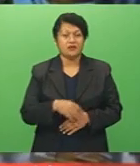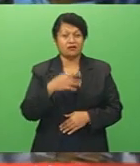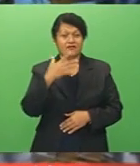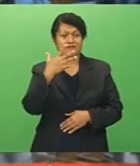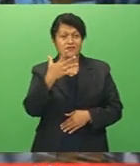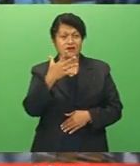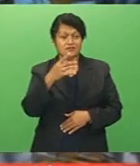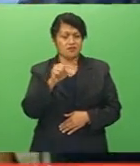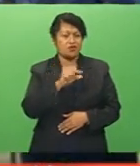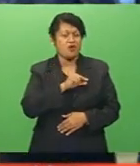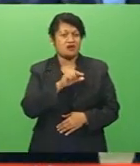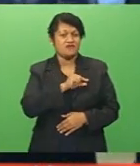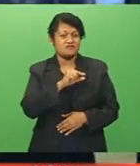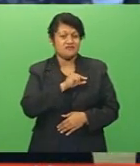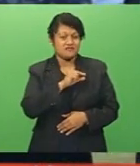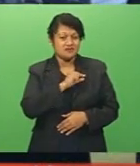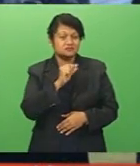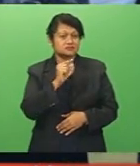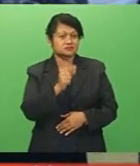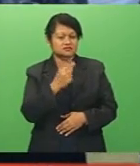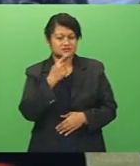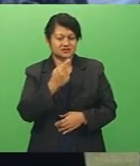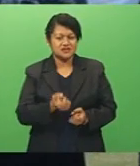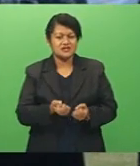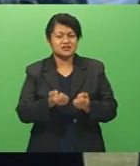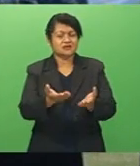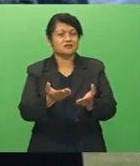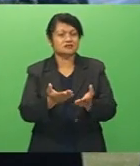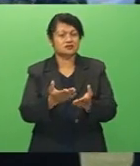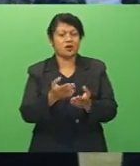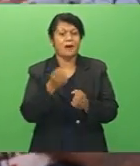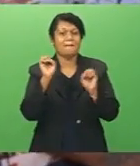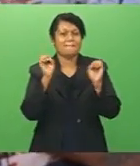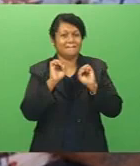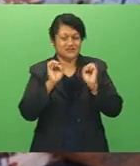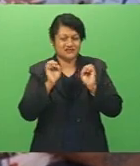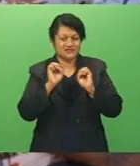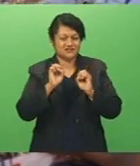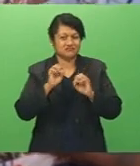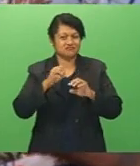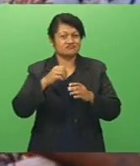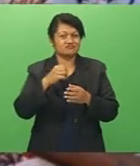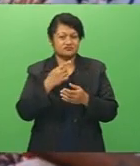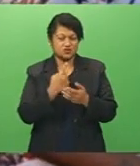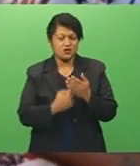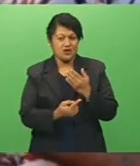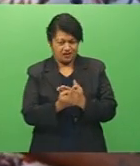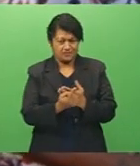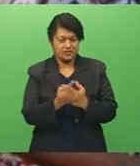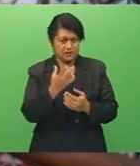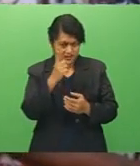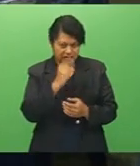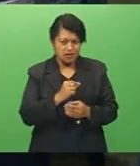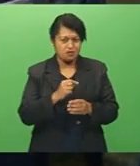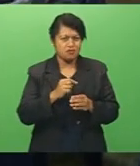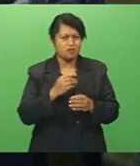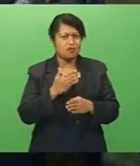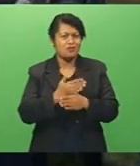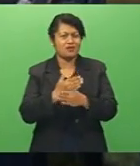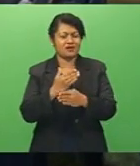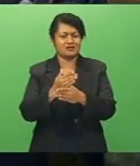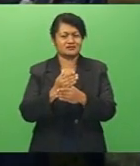been given their offer letters to carry out emergency desilting works in 33.5 kilometers of creek